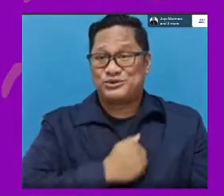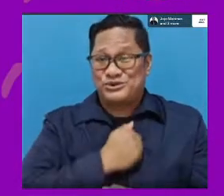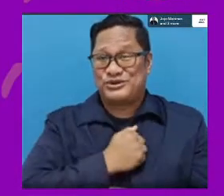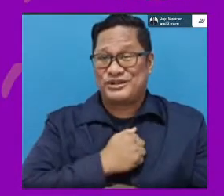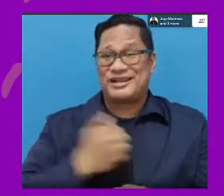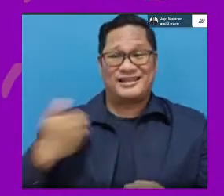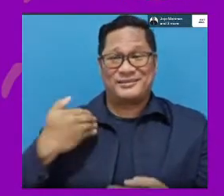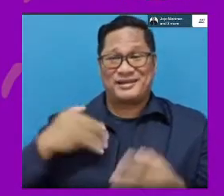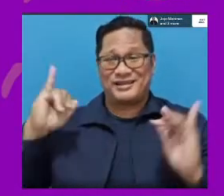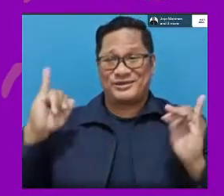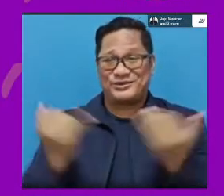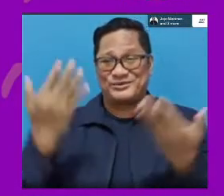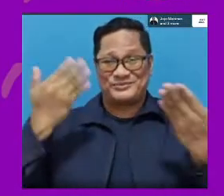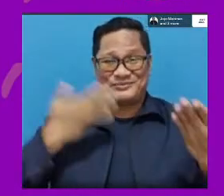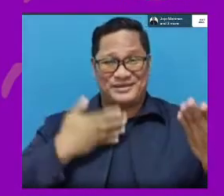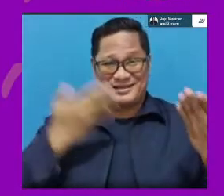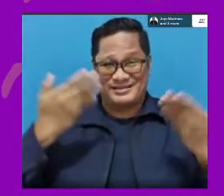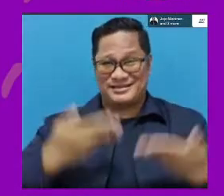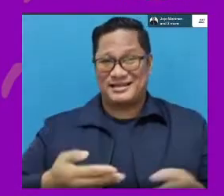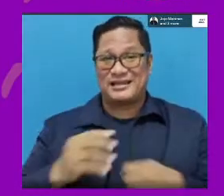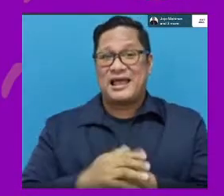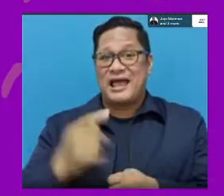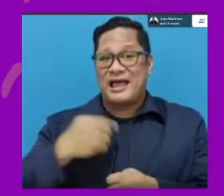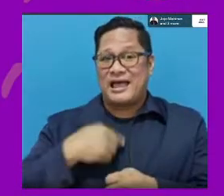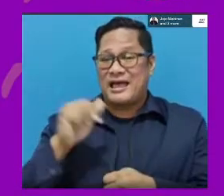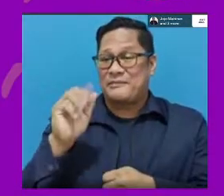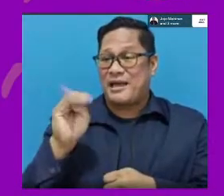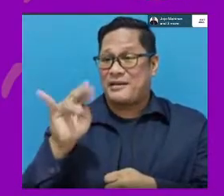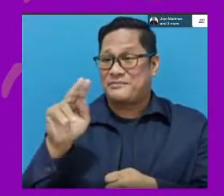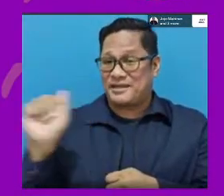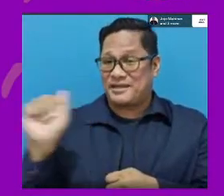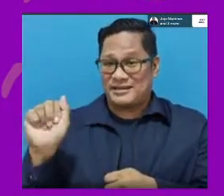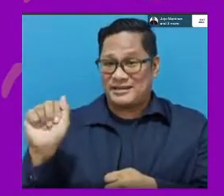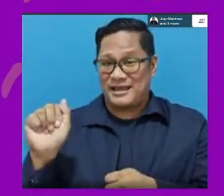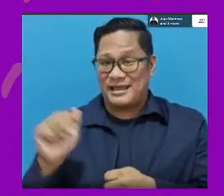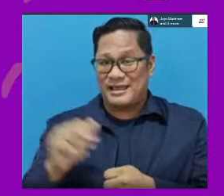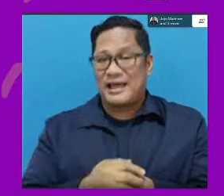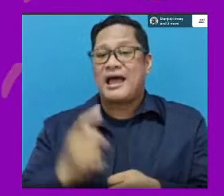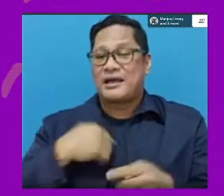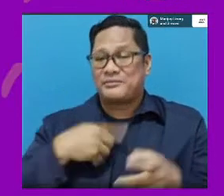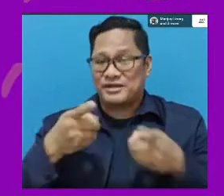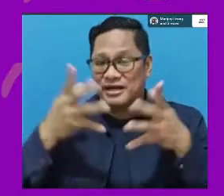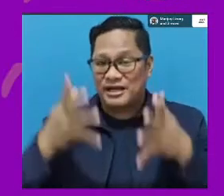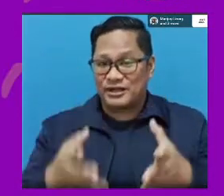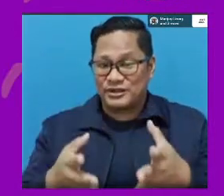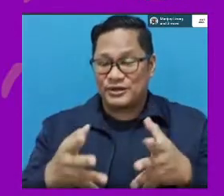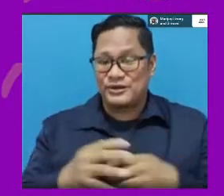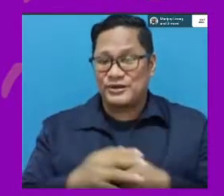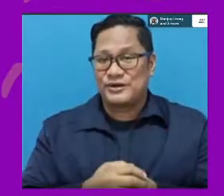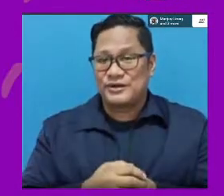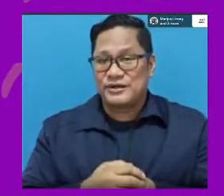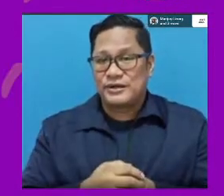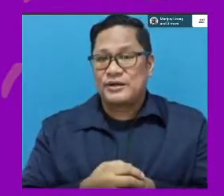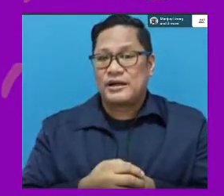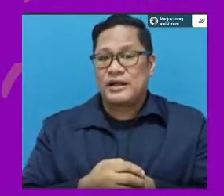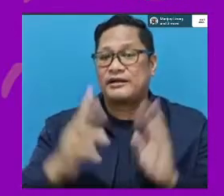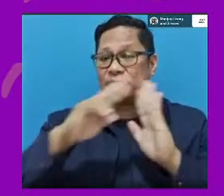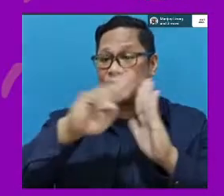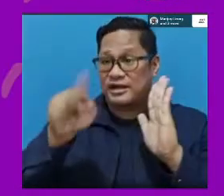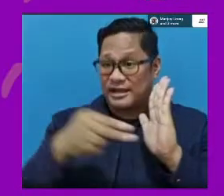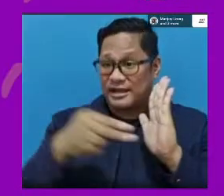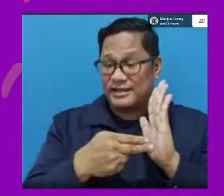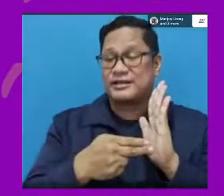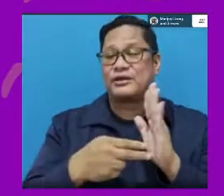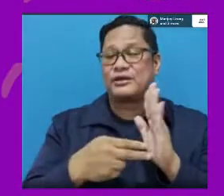myself. I am Amina Evangelista Swanepoel. I am the Director of Roots of Health, a reproductive health